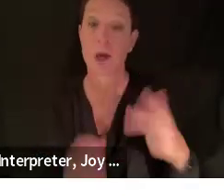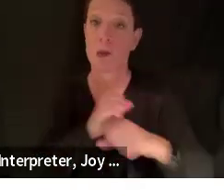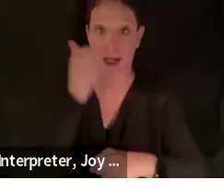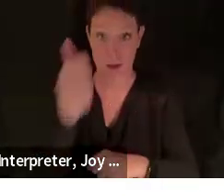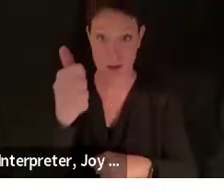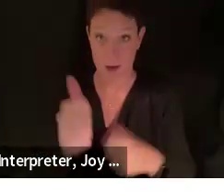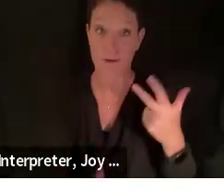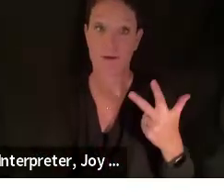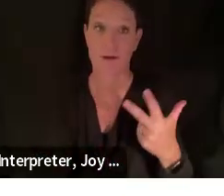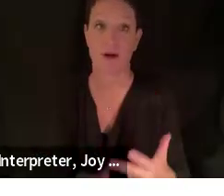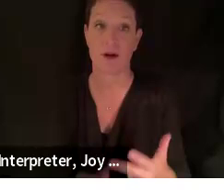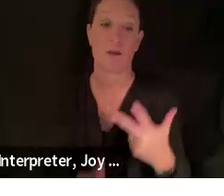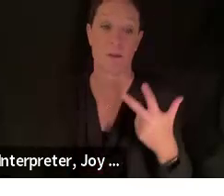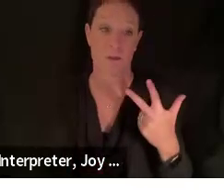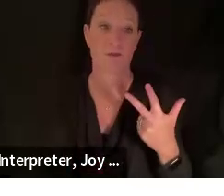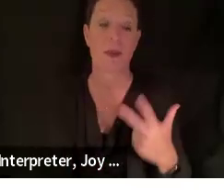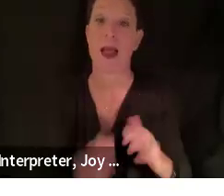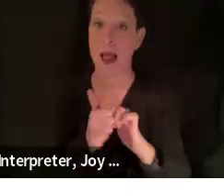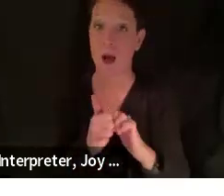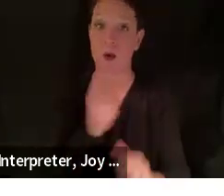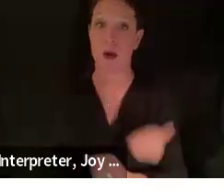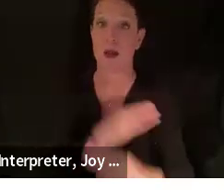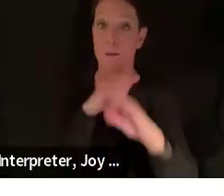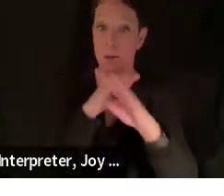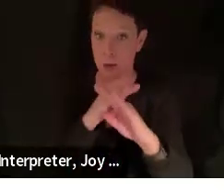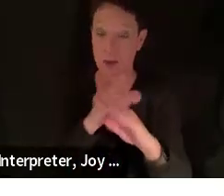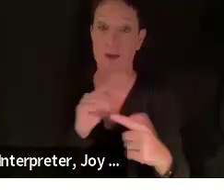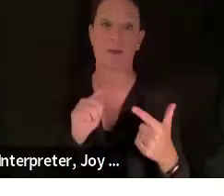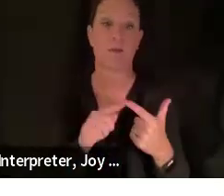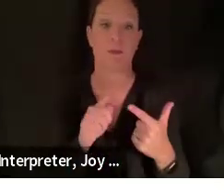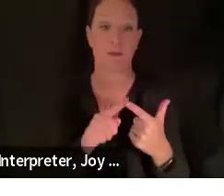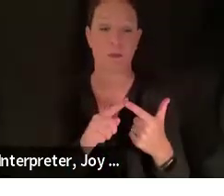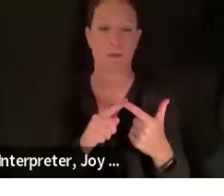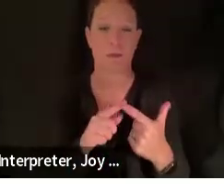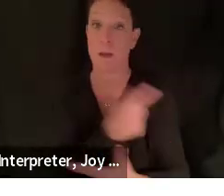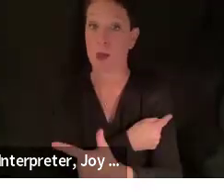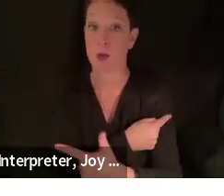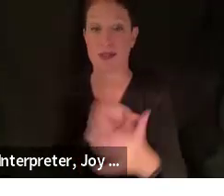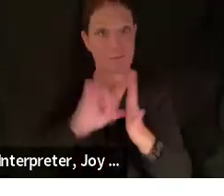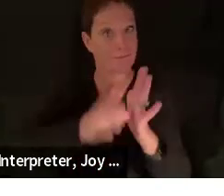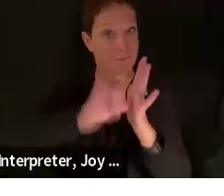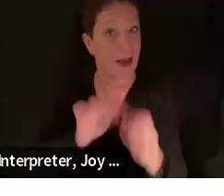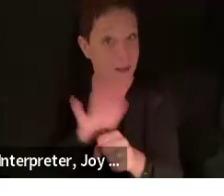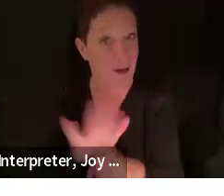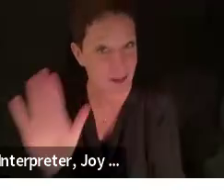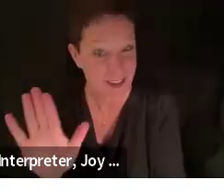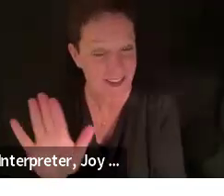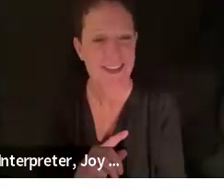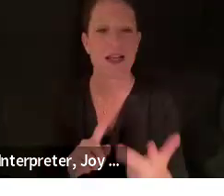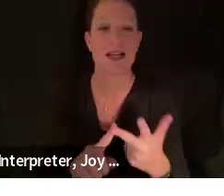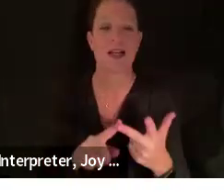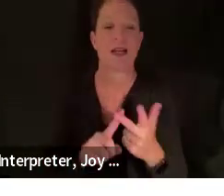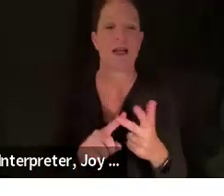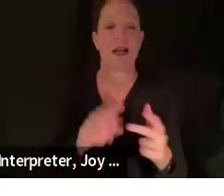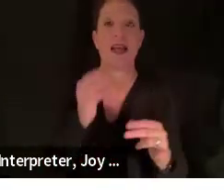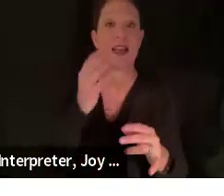illnesses, flu, COVID, and RSV by immunizing, We can't state it enough. Staying home if you